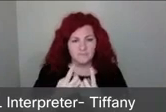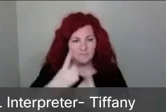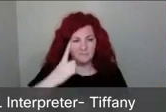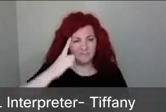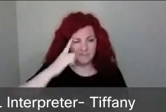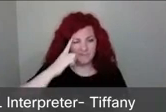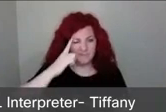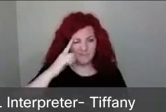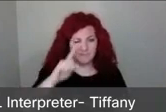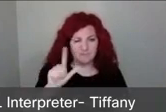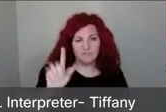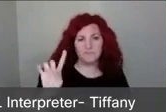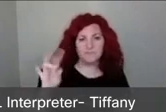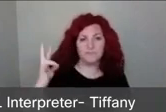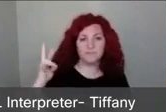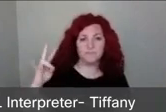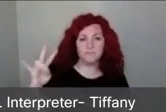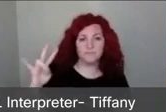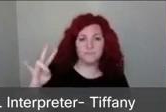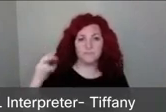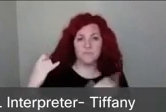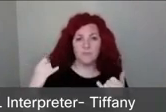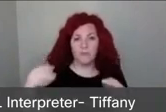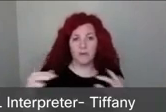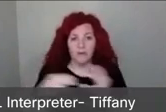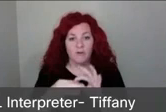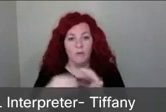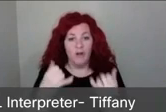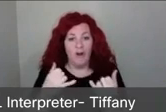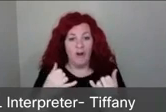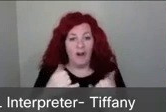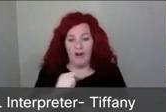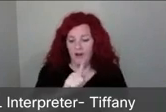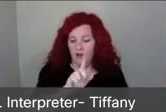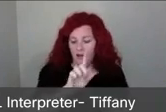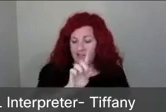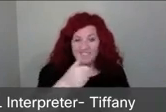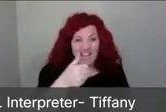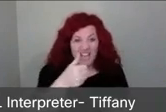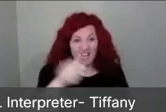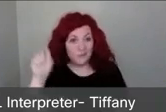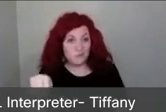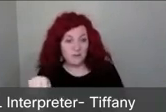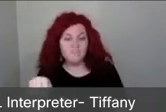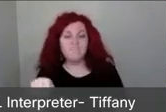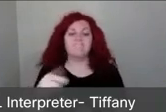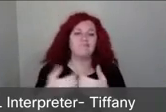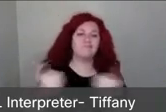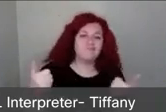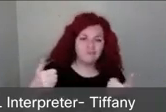believe is LD17, which is currently attached to what is now LD10 in Tucson, which separates the